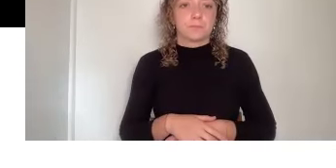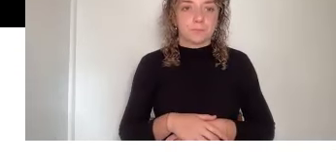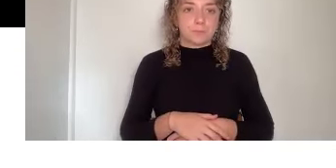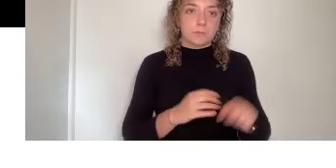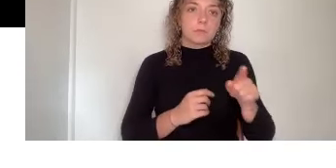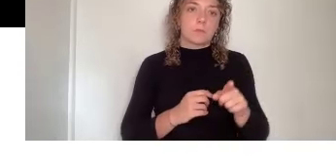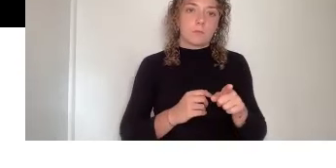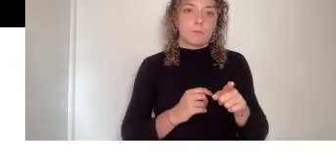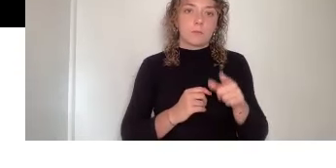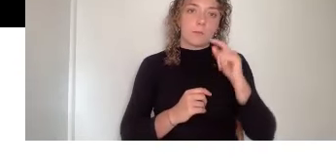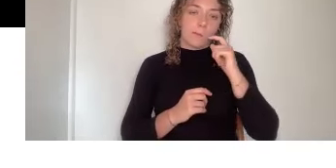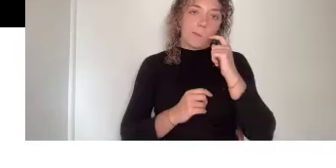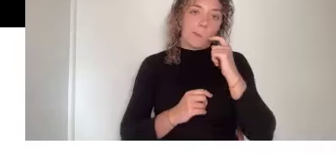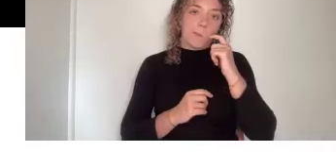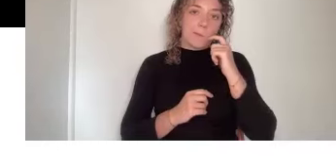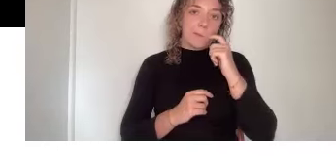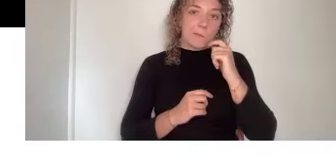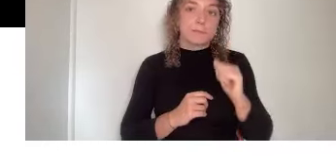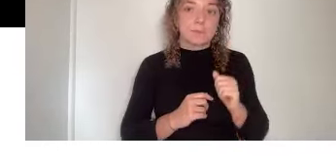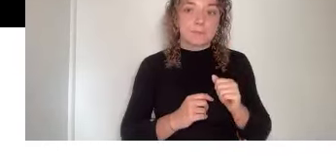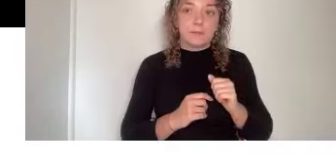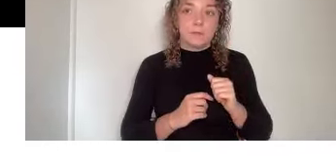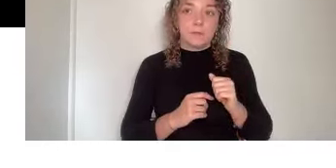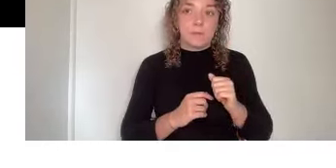Thanks. All right, so